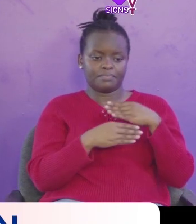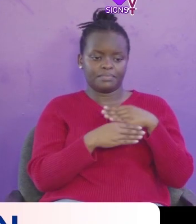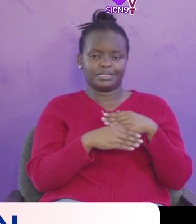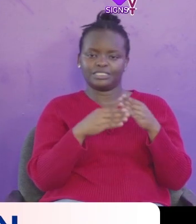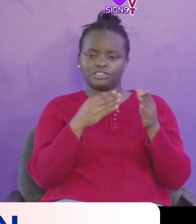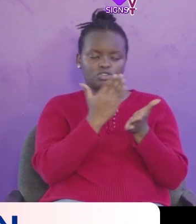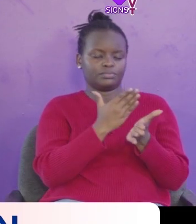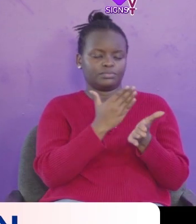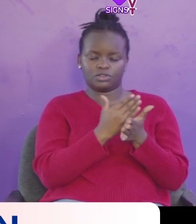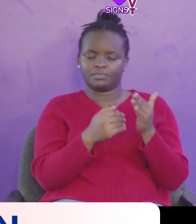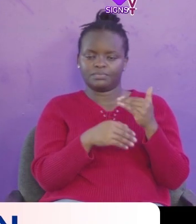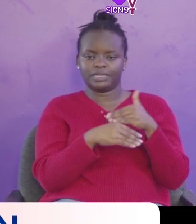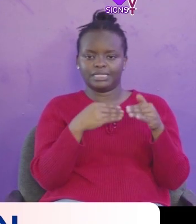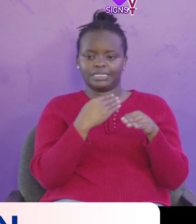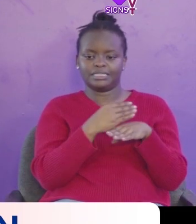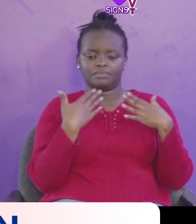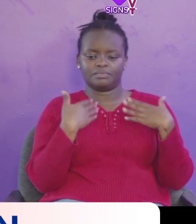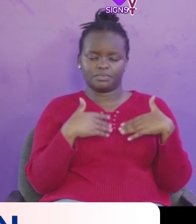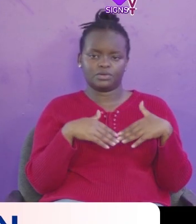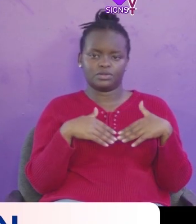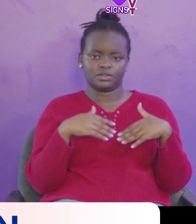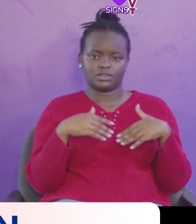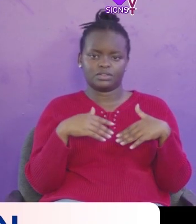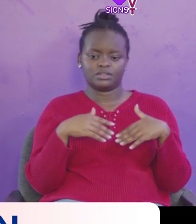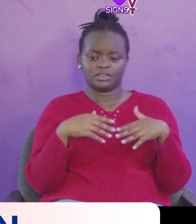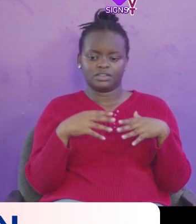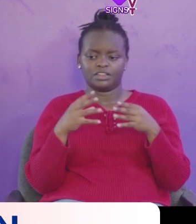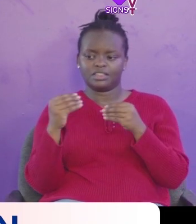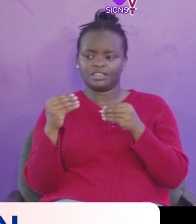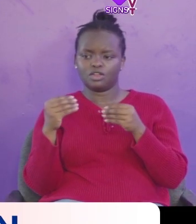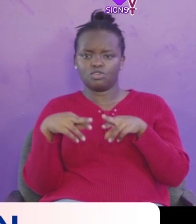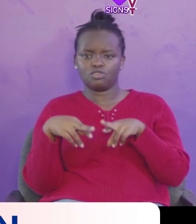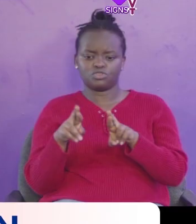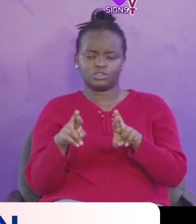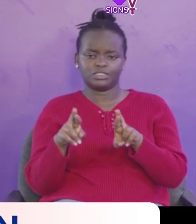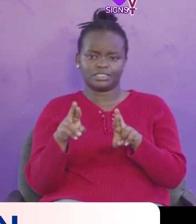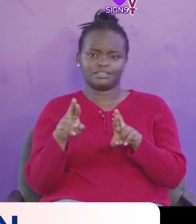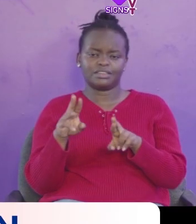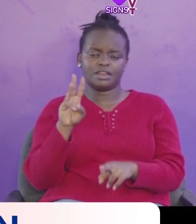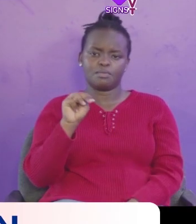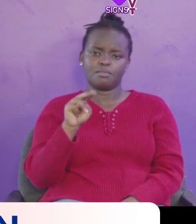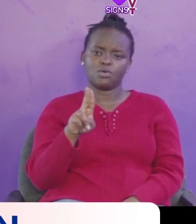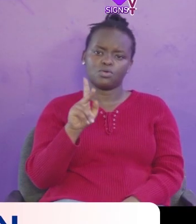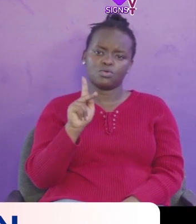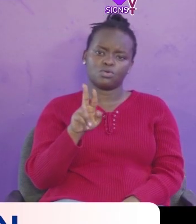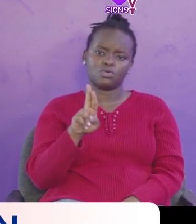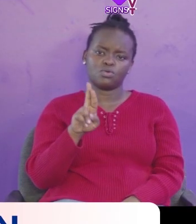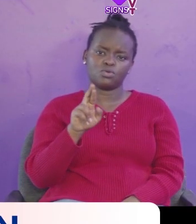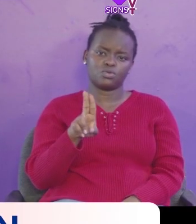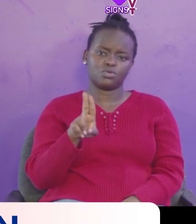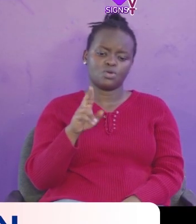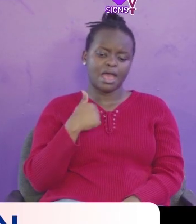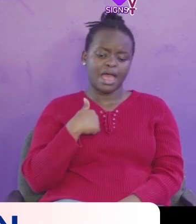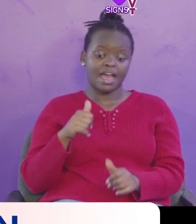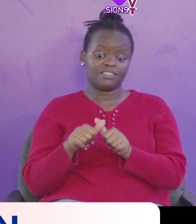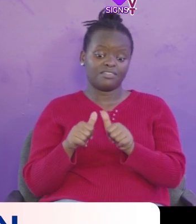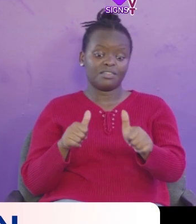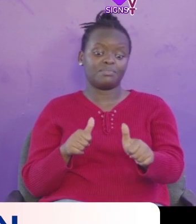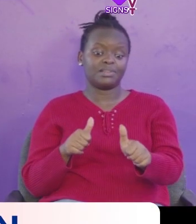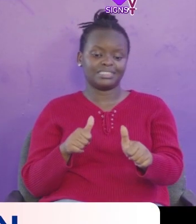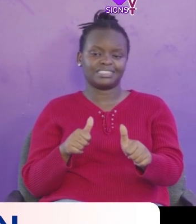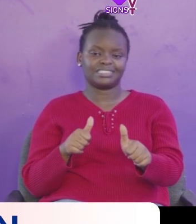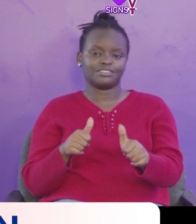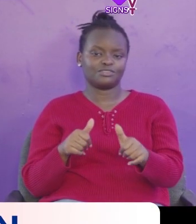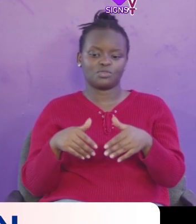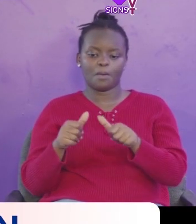houses. Umaipita hapo jioni? Wapi? Penye kumeshona those roads in Mukuru. Hakuna place ya kupita. Motorbike accidents